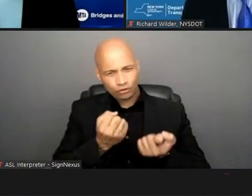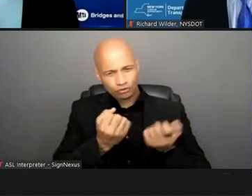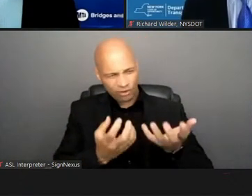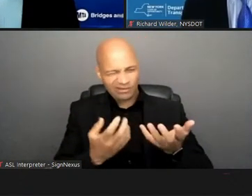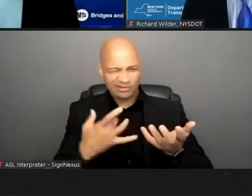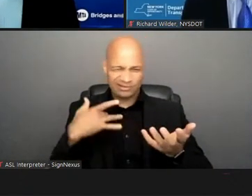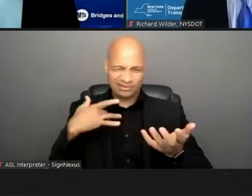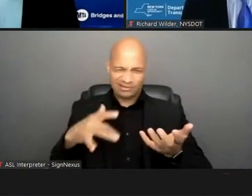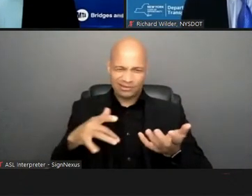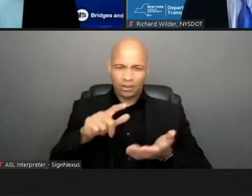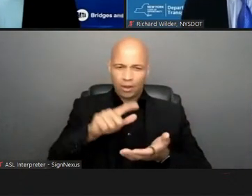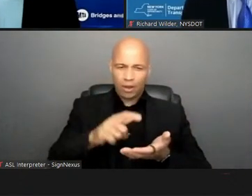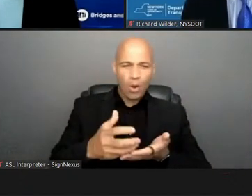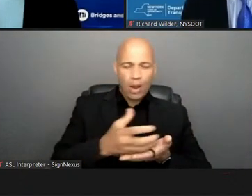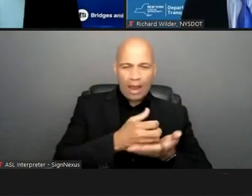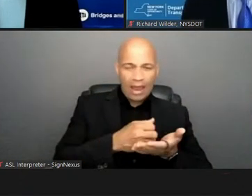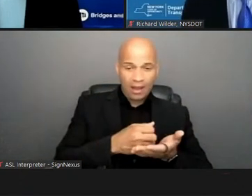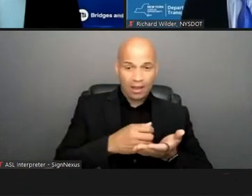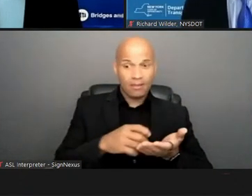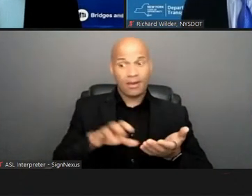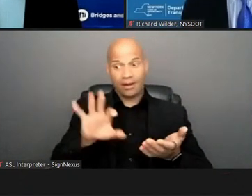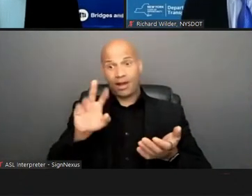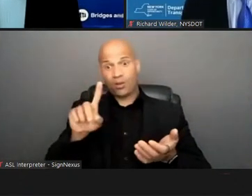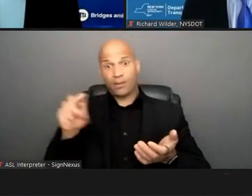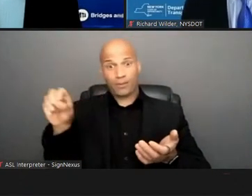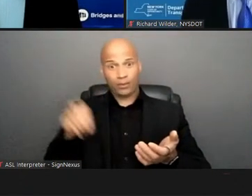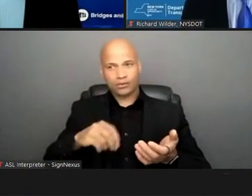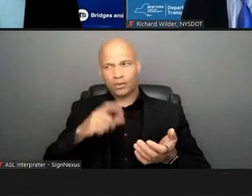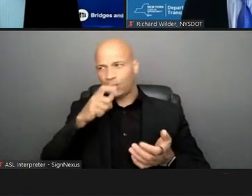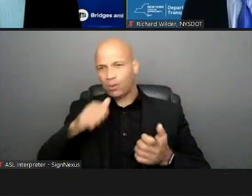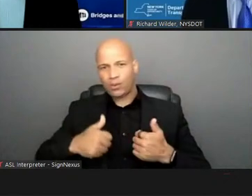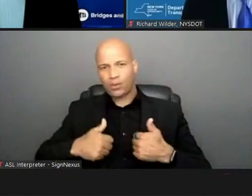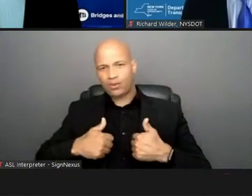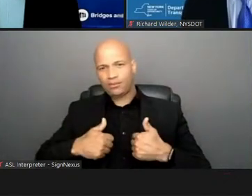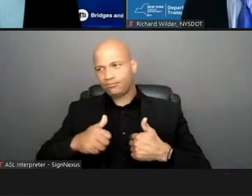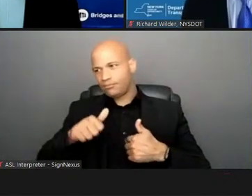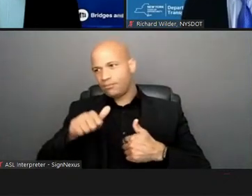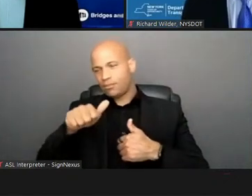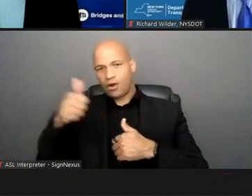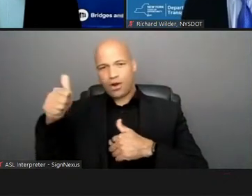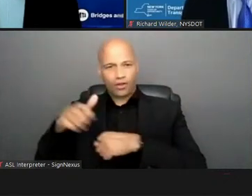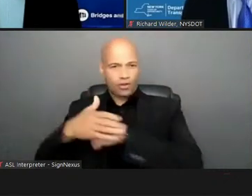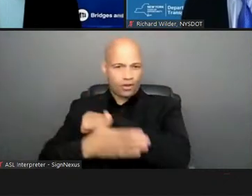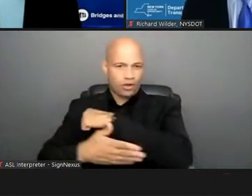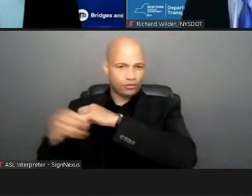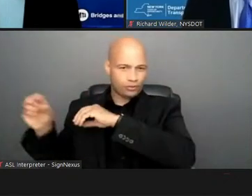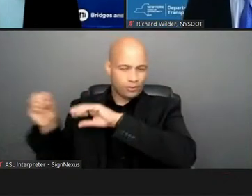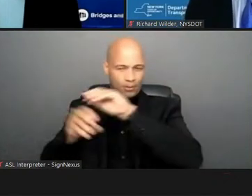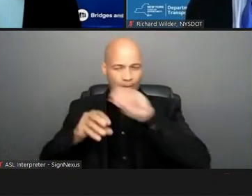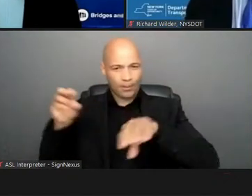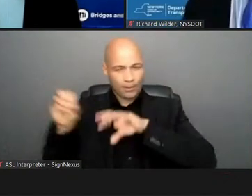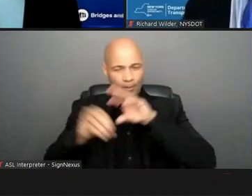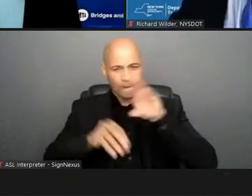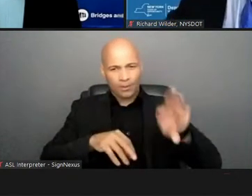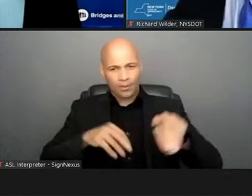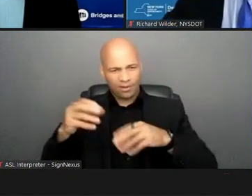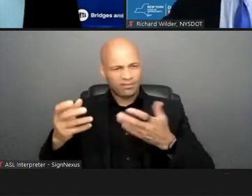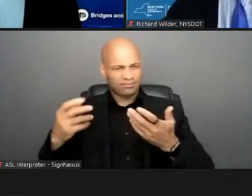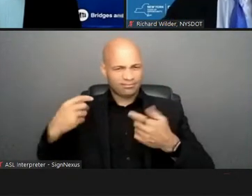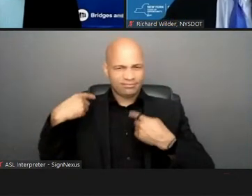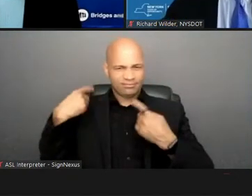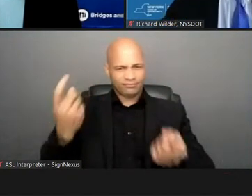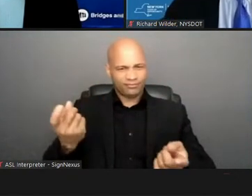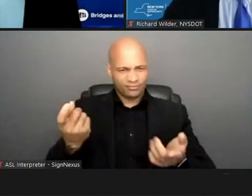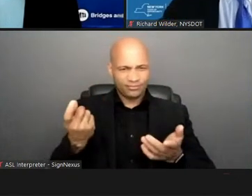and 91 of whom are immigrants were the only ones whose labor was taxed for the last three years is a conversation